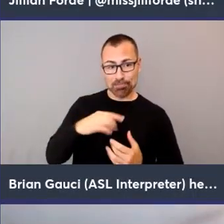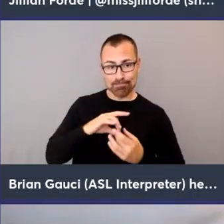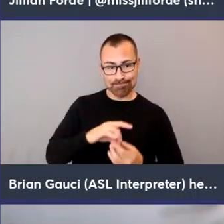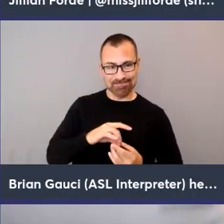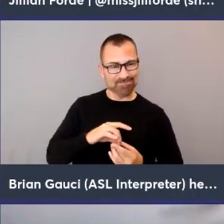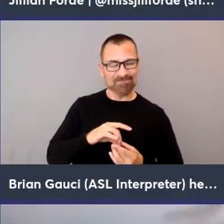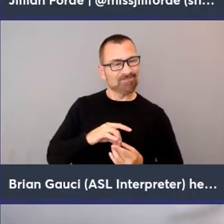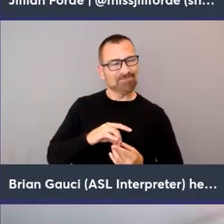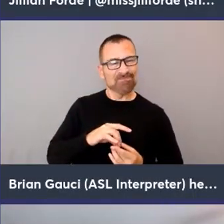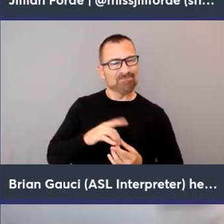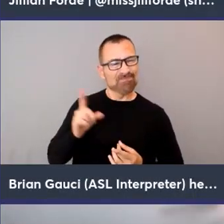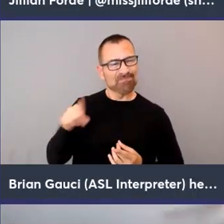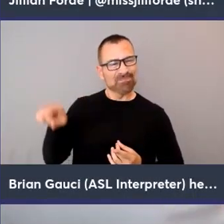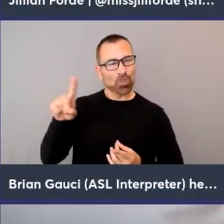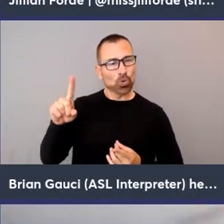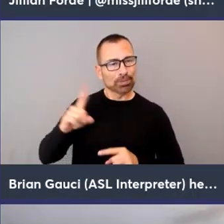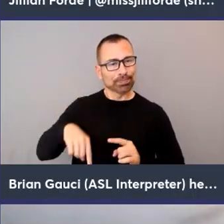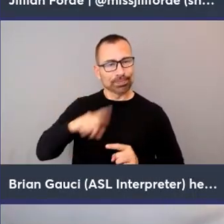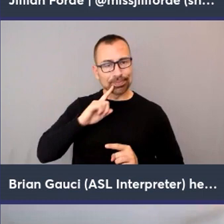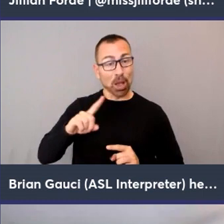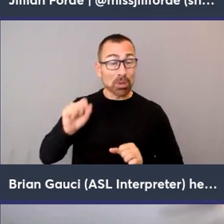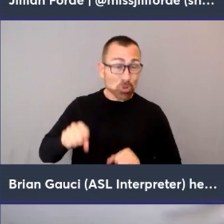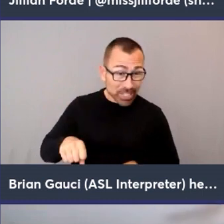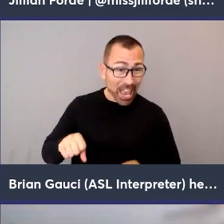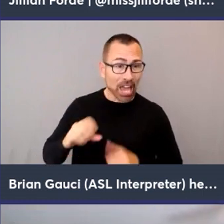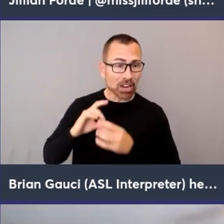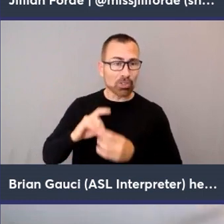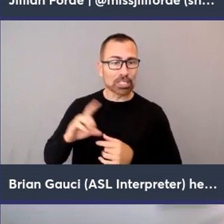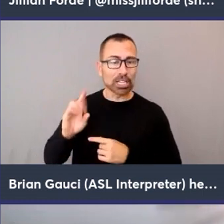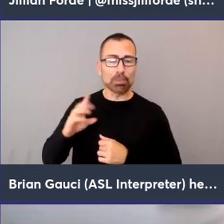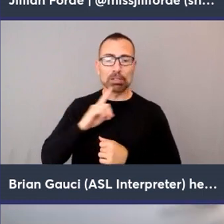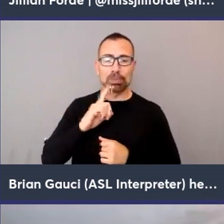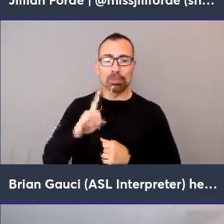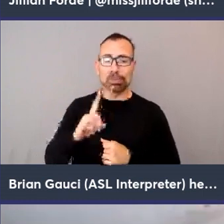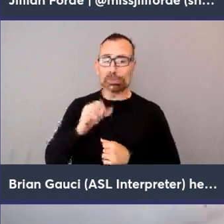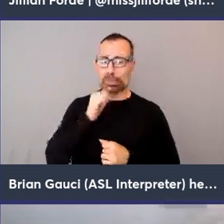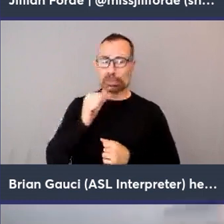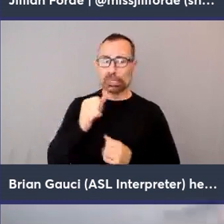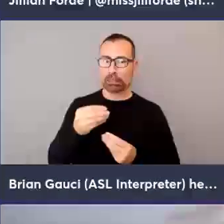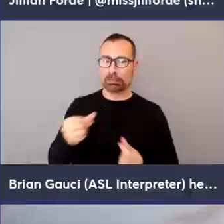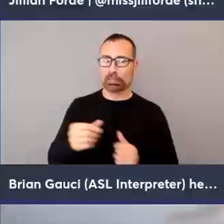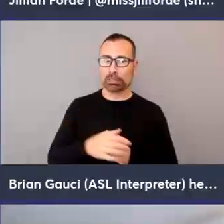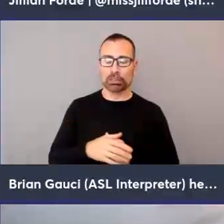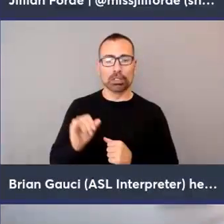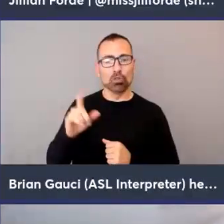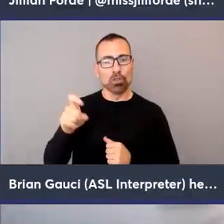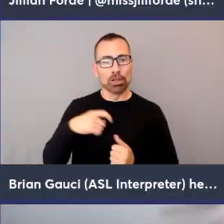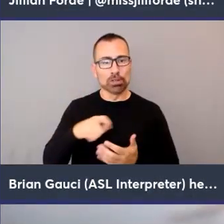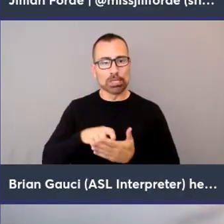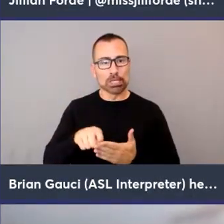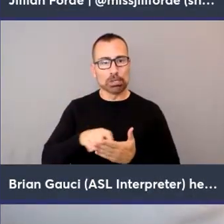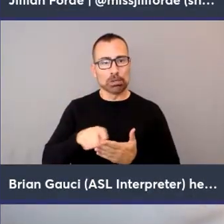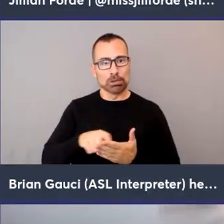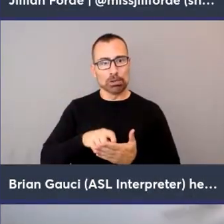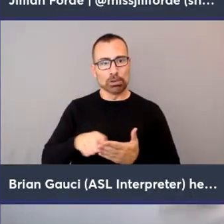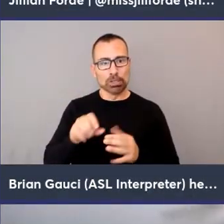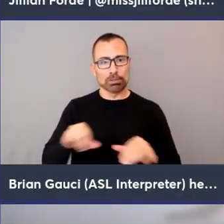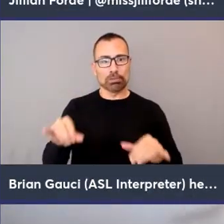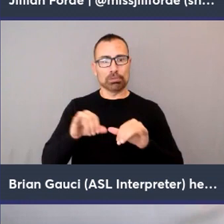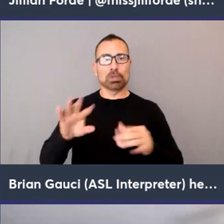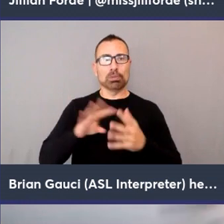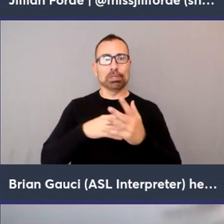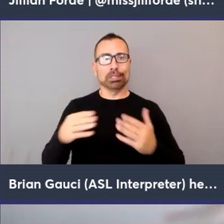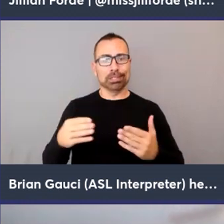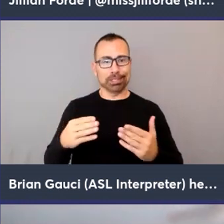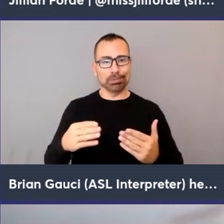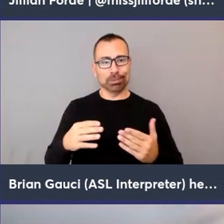You can do it in a relational database, but it's pretty inefficient if you've ever had to write like common table expressions or something, give you a little